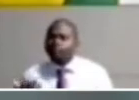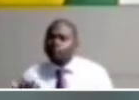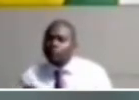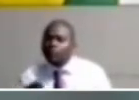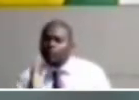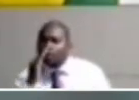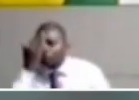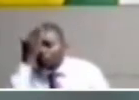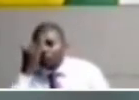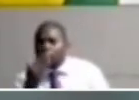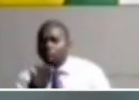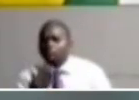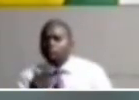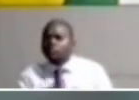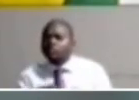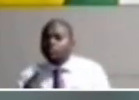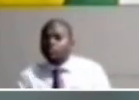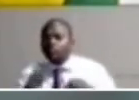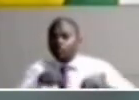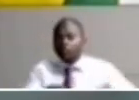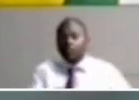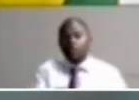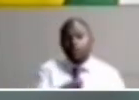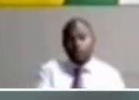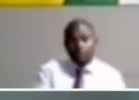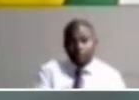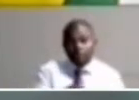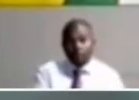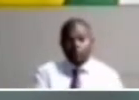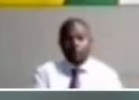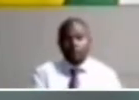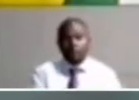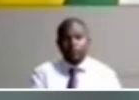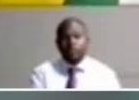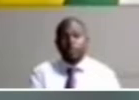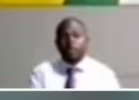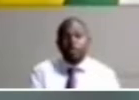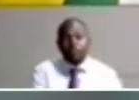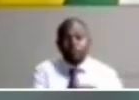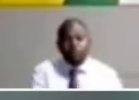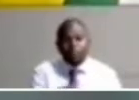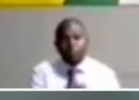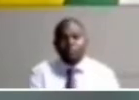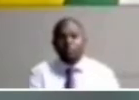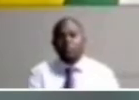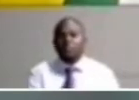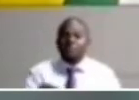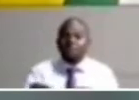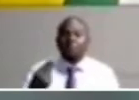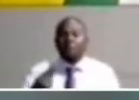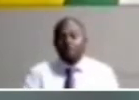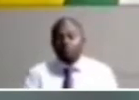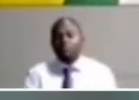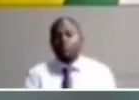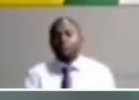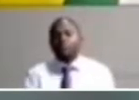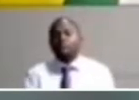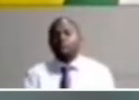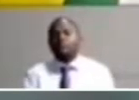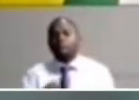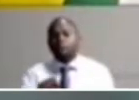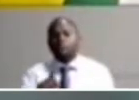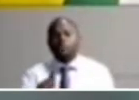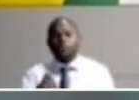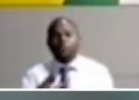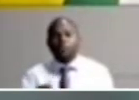in Ankole. But here in the town, that a shop is a store. So please, I'm